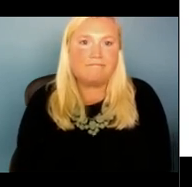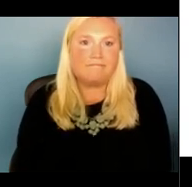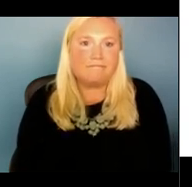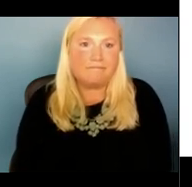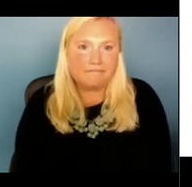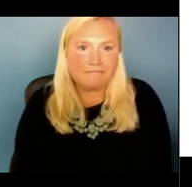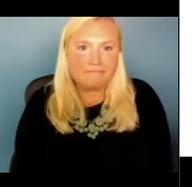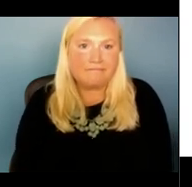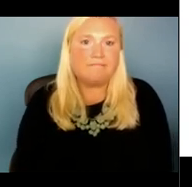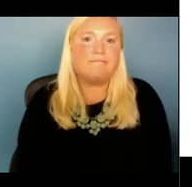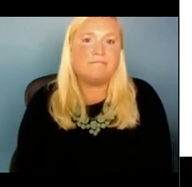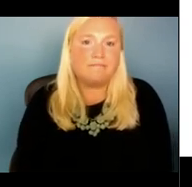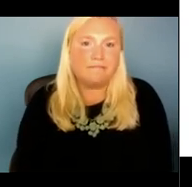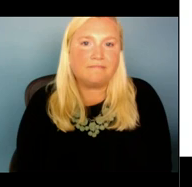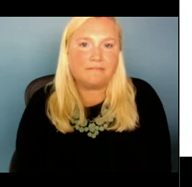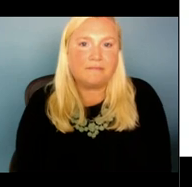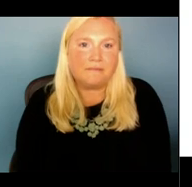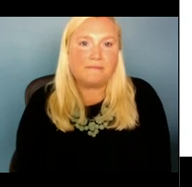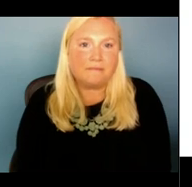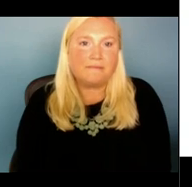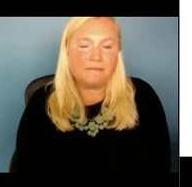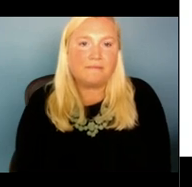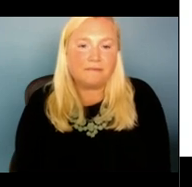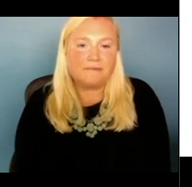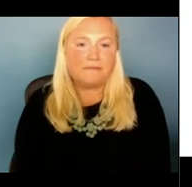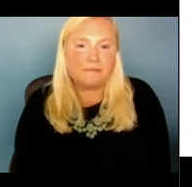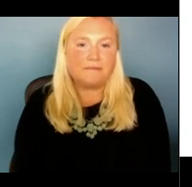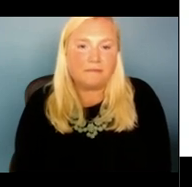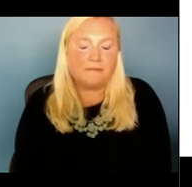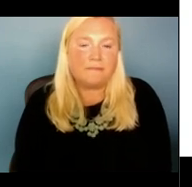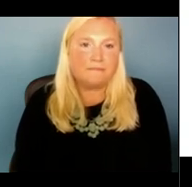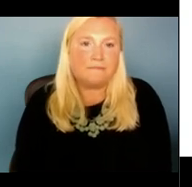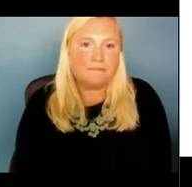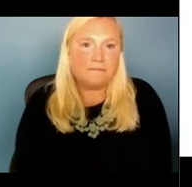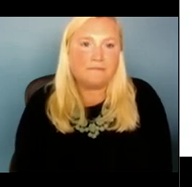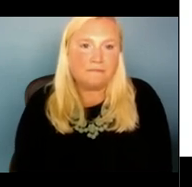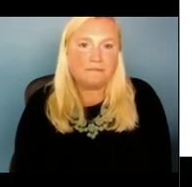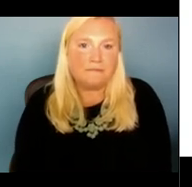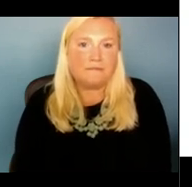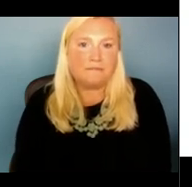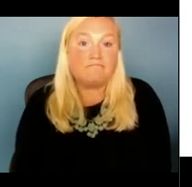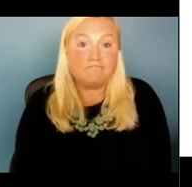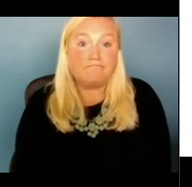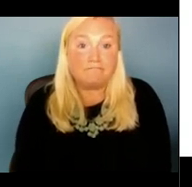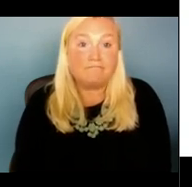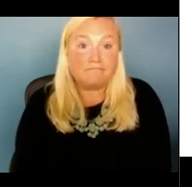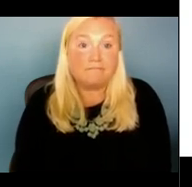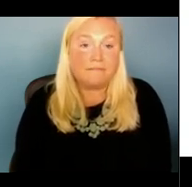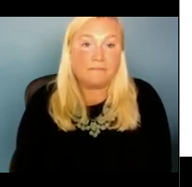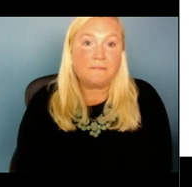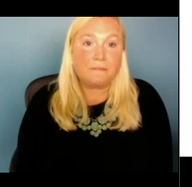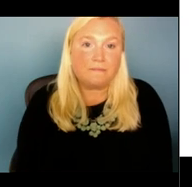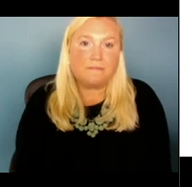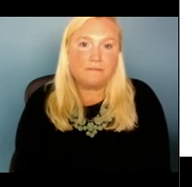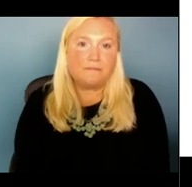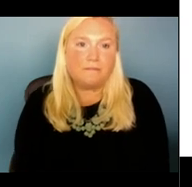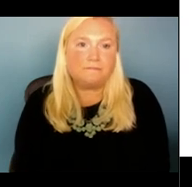The stuttering world is grappling with that. And I think other areas of our field are going to grapple with that as well, and should, because differences are